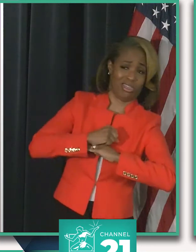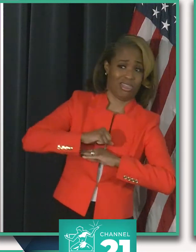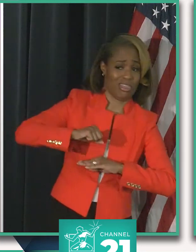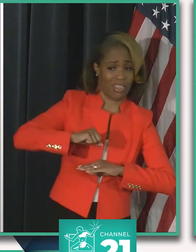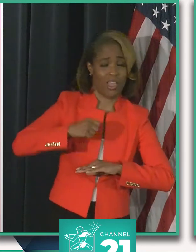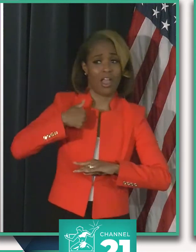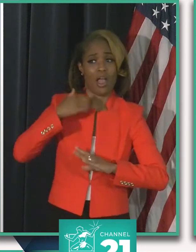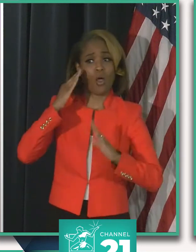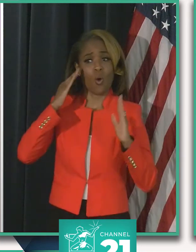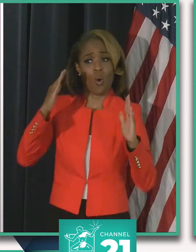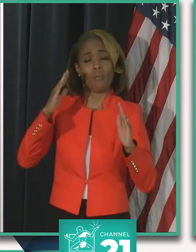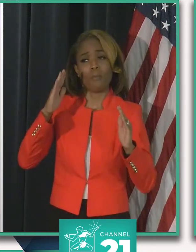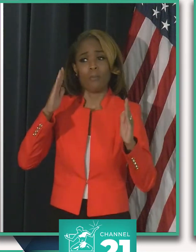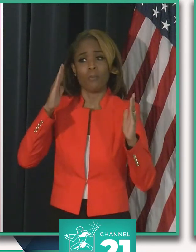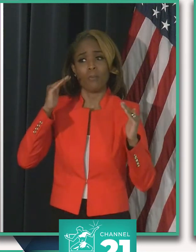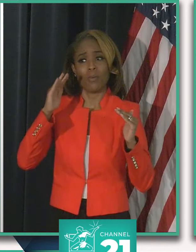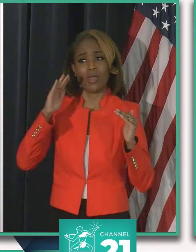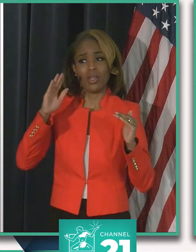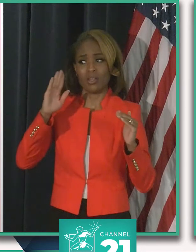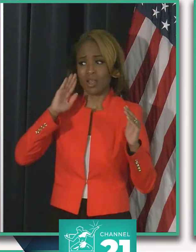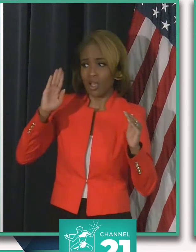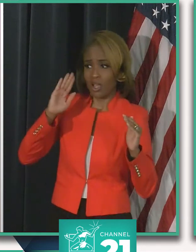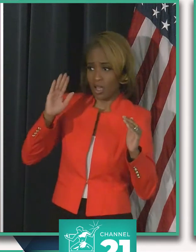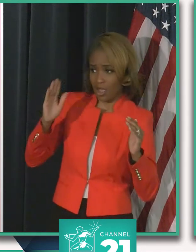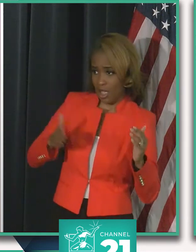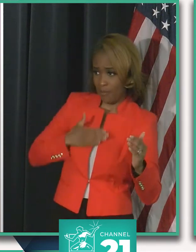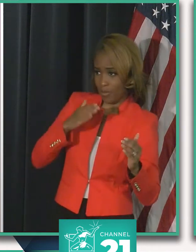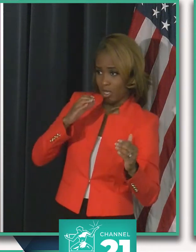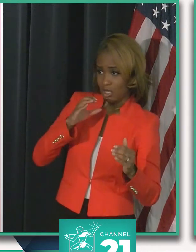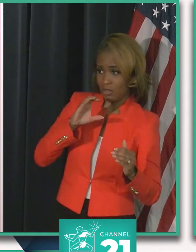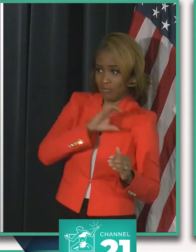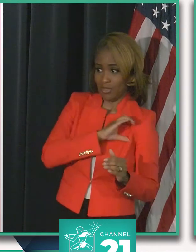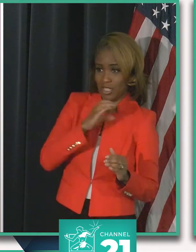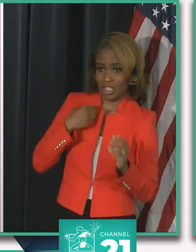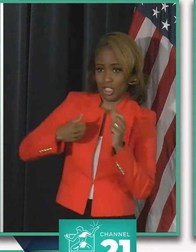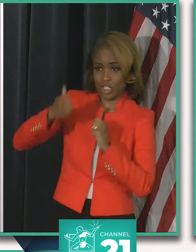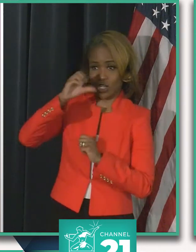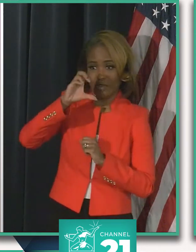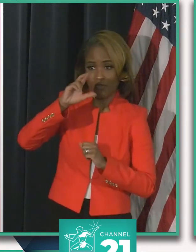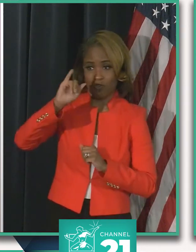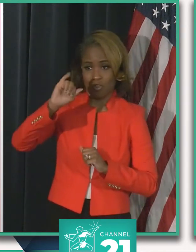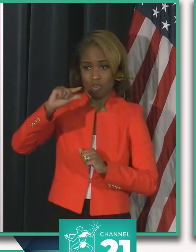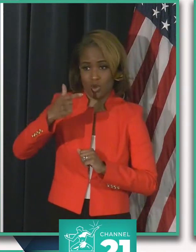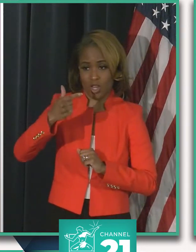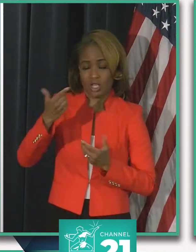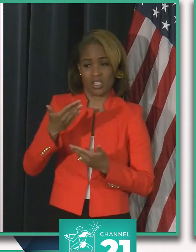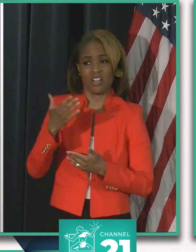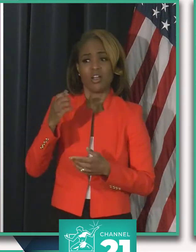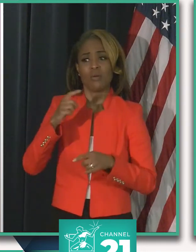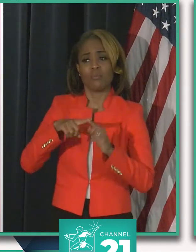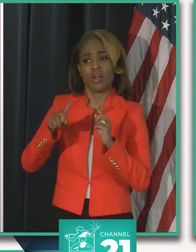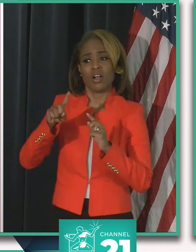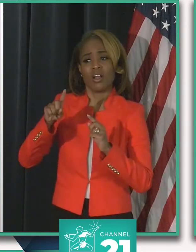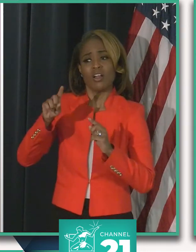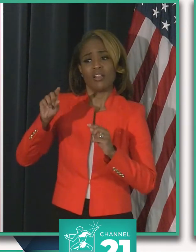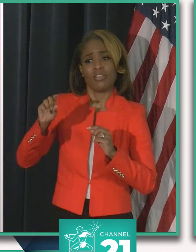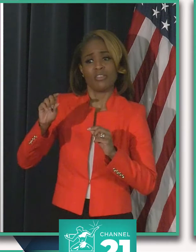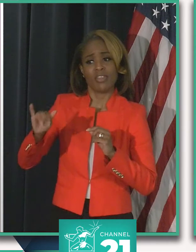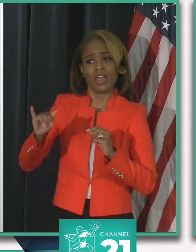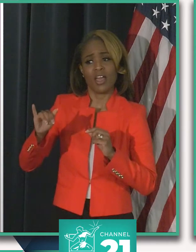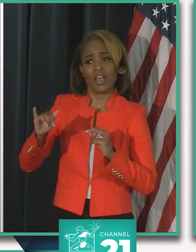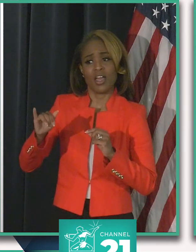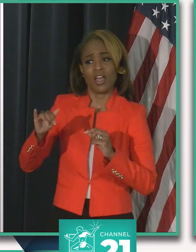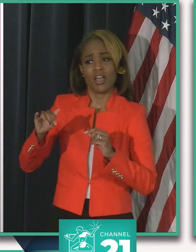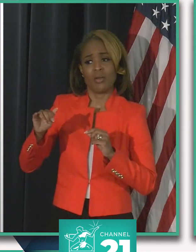I'm glad Chief Craig, hi Chief Craig, is on the line. That we got to get that spot shotter, because in certain areas they just shoot